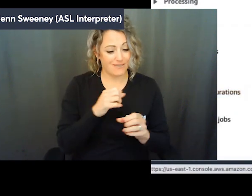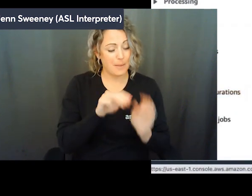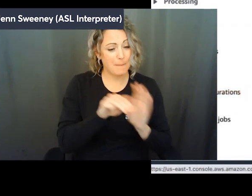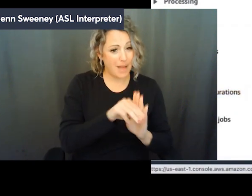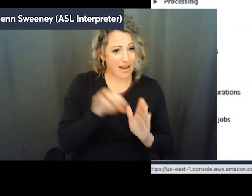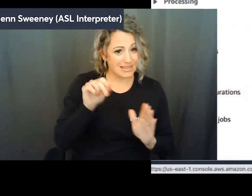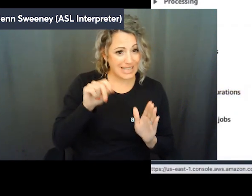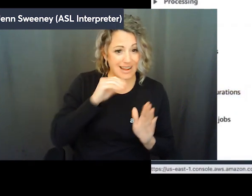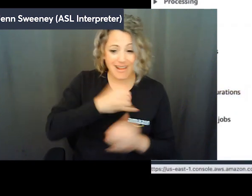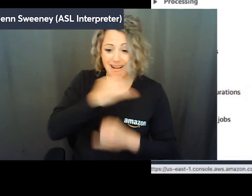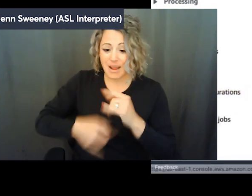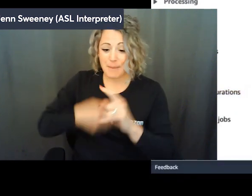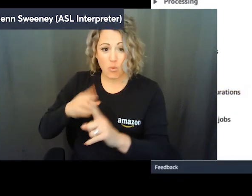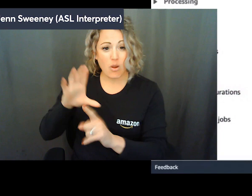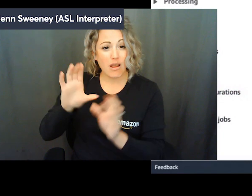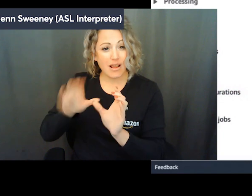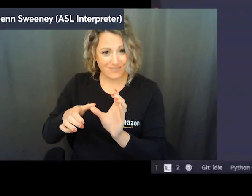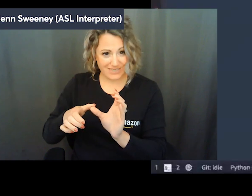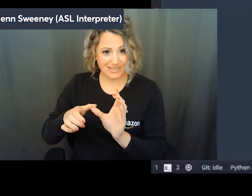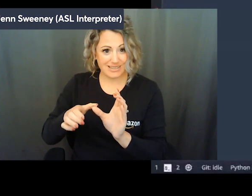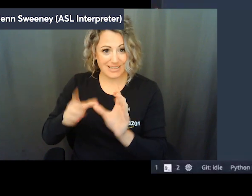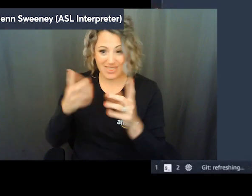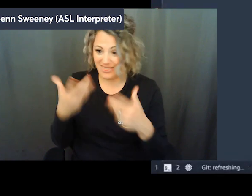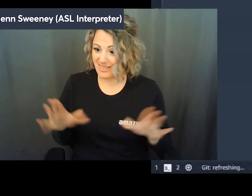could specify all of that there and create an endpoint from.